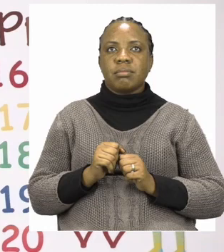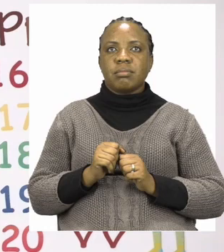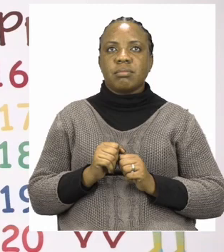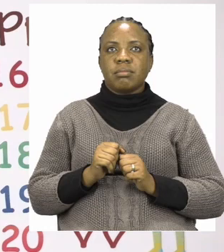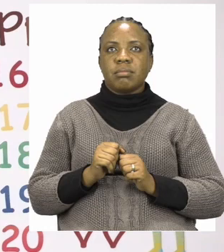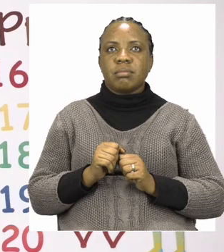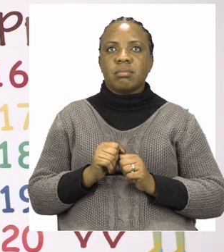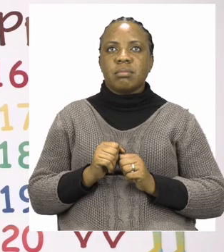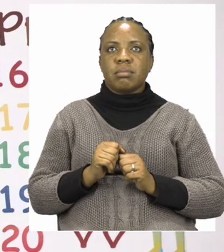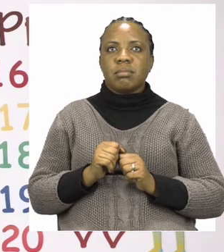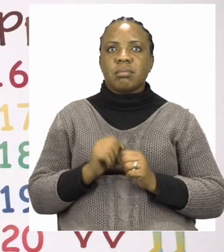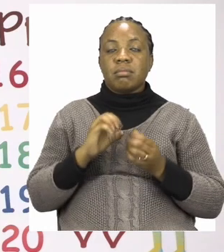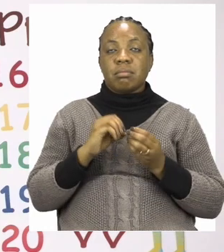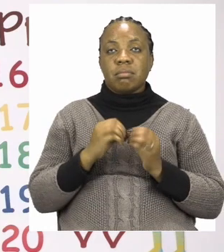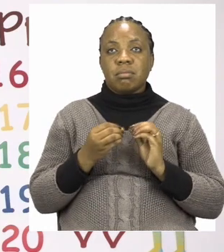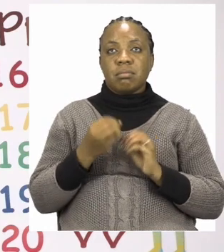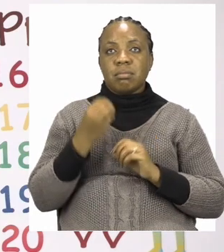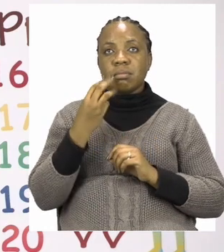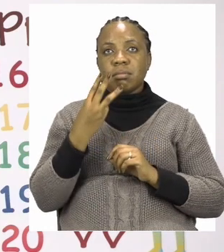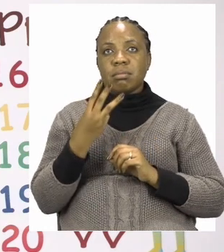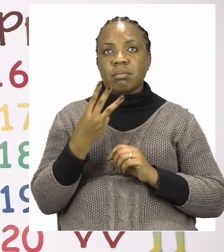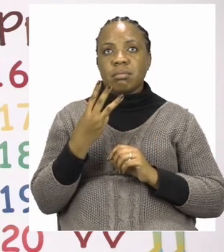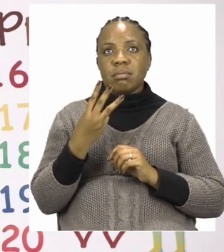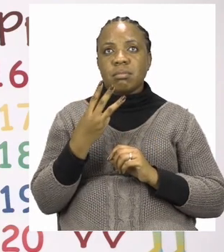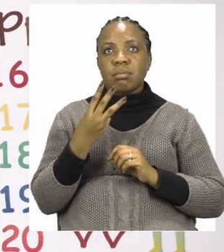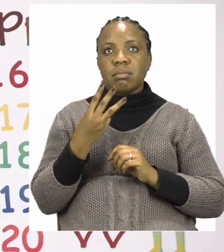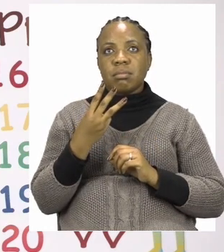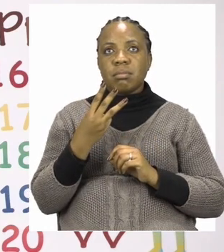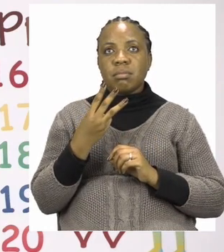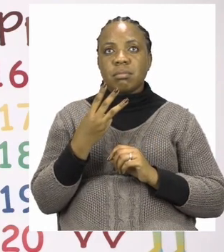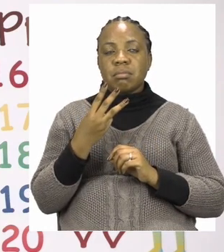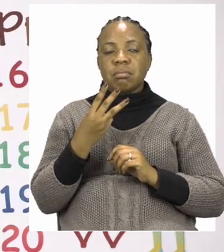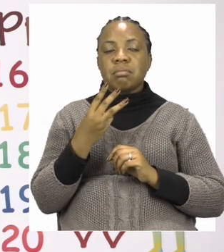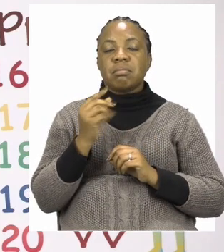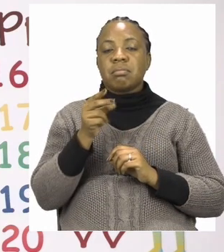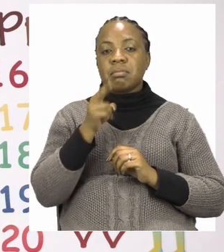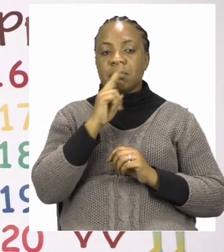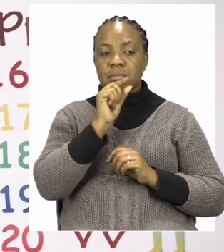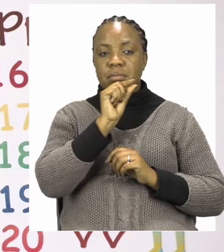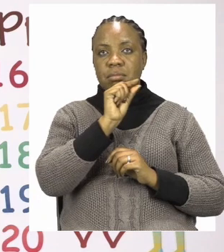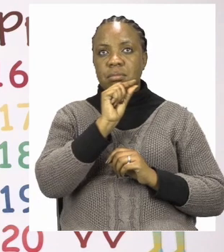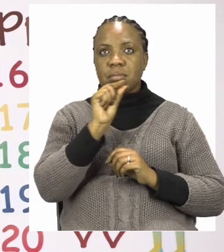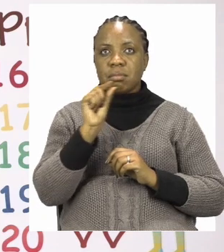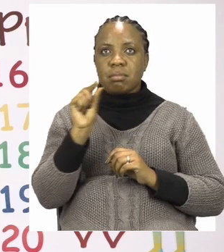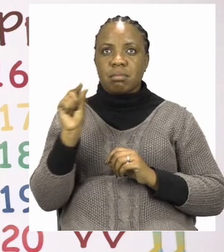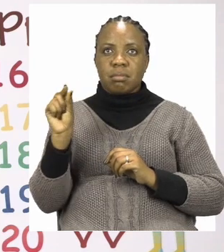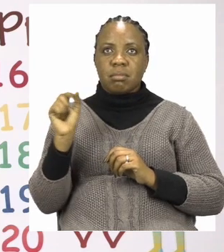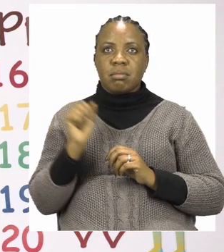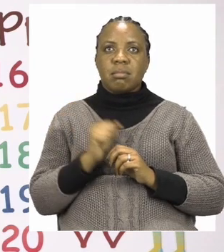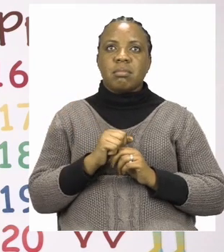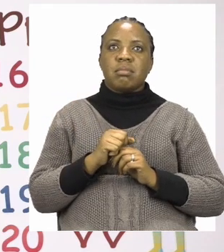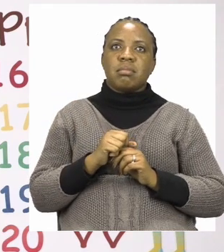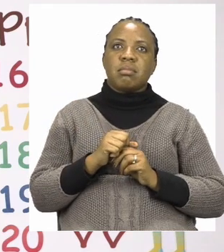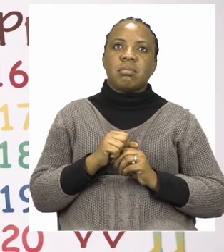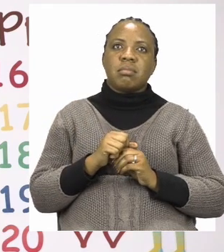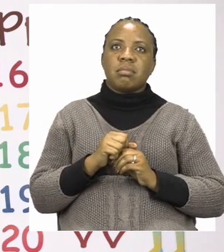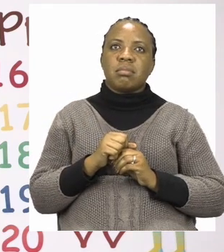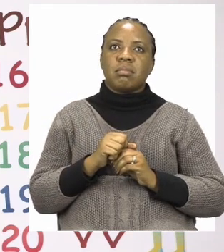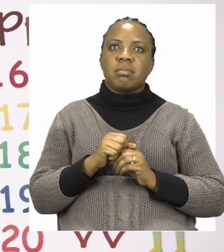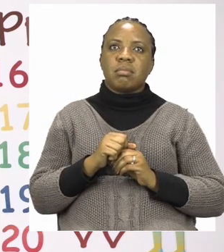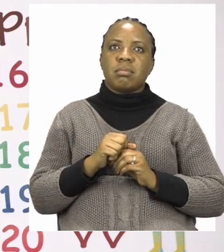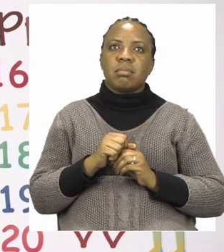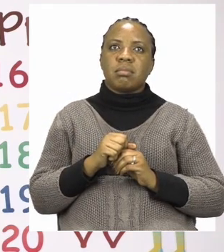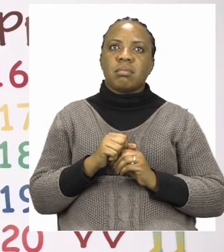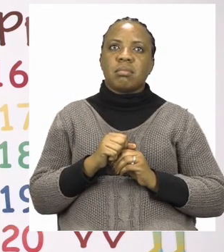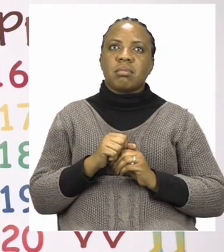Now let's do number 3. Number 3, the answer will go across. Number 3 says the second